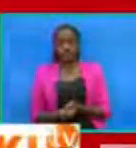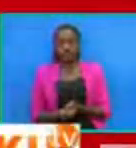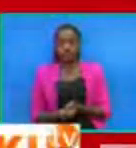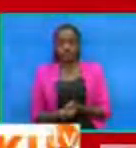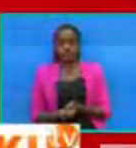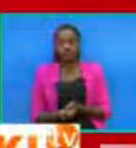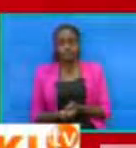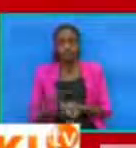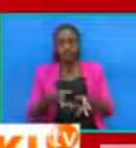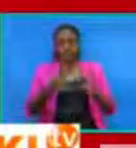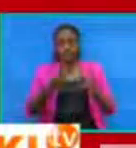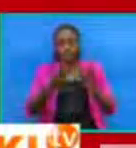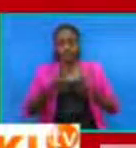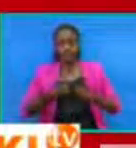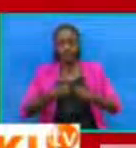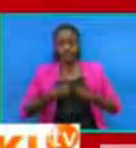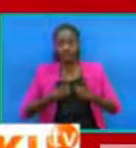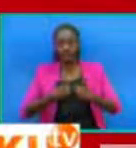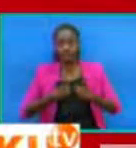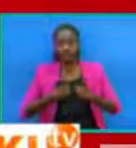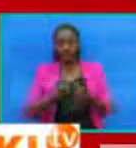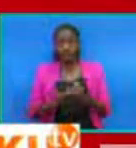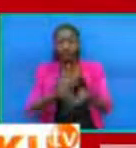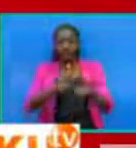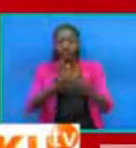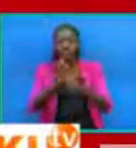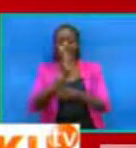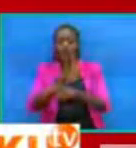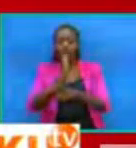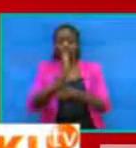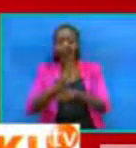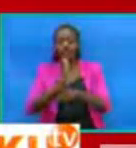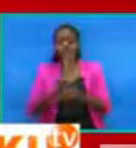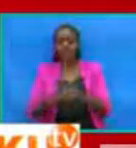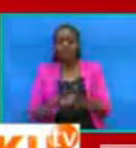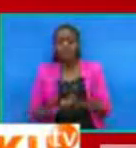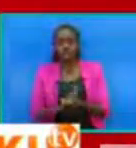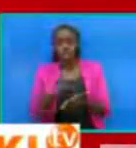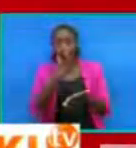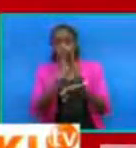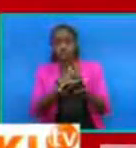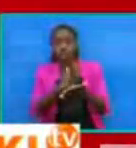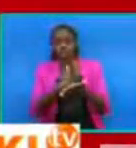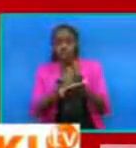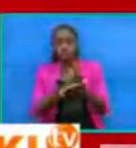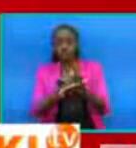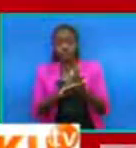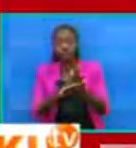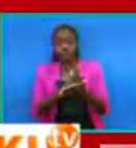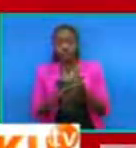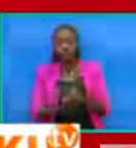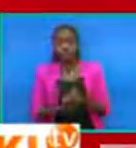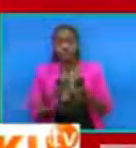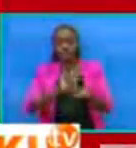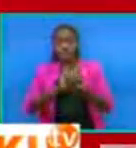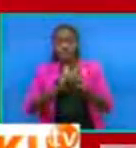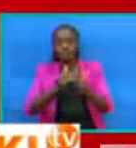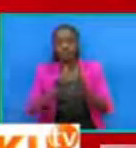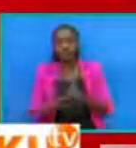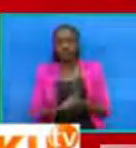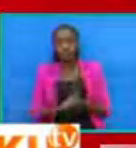there's a way has been used to ensure that real